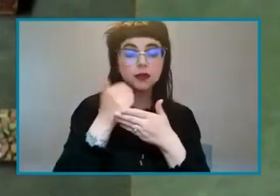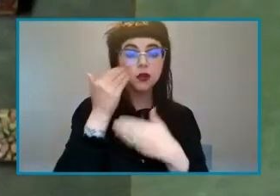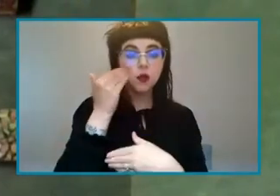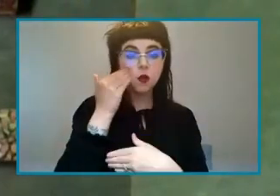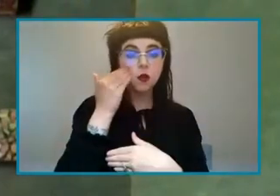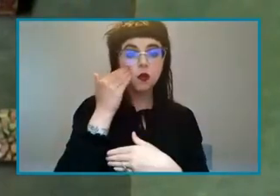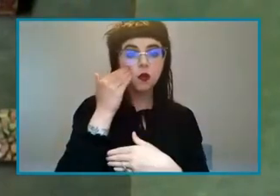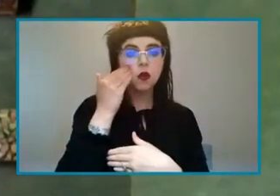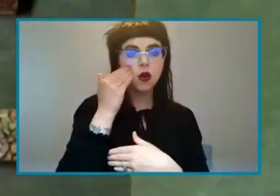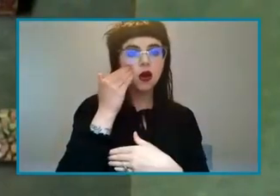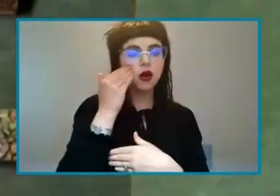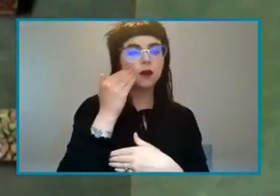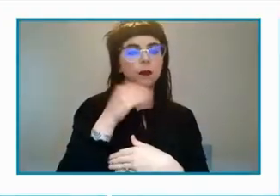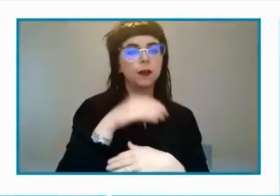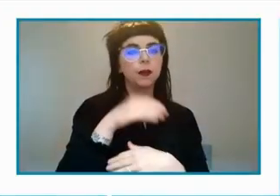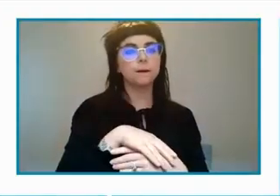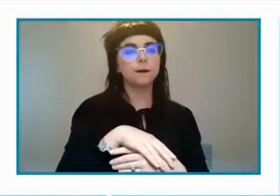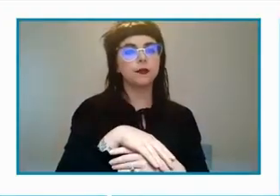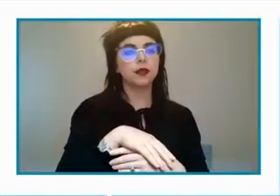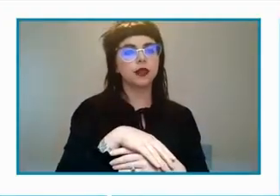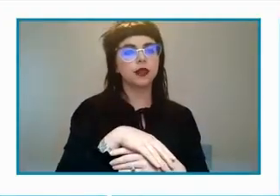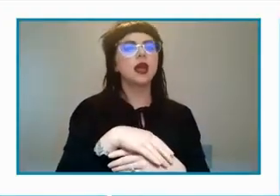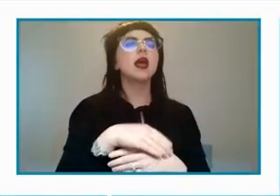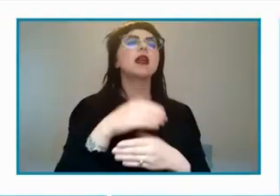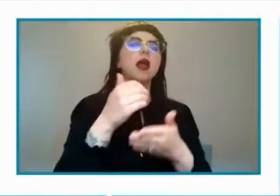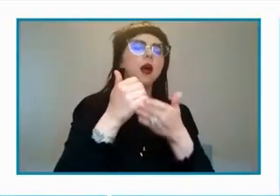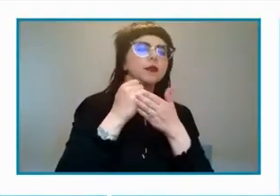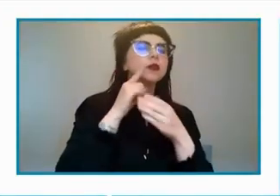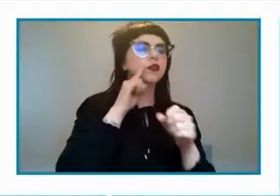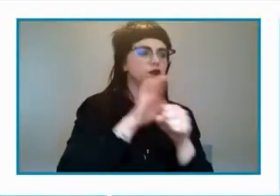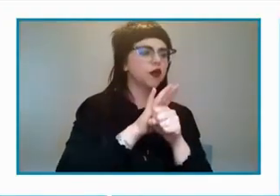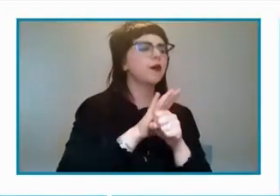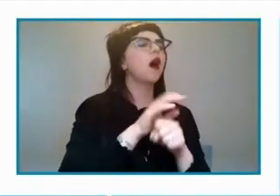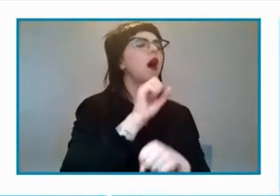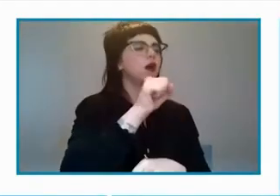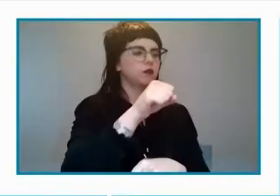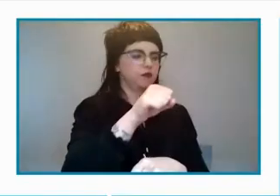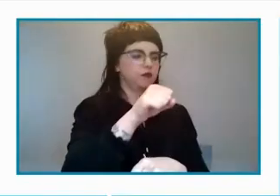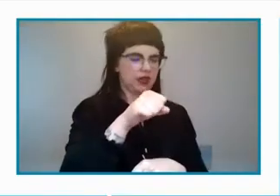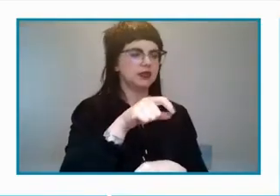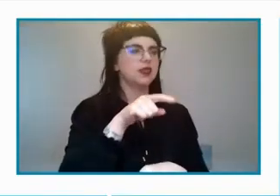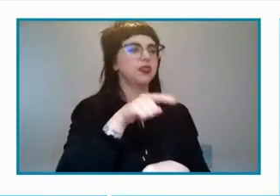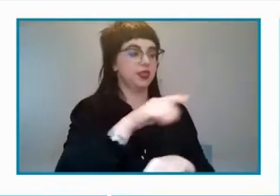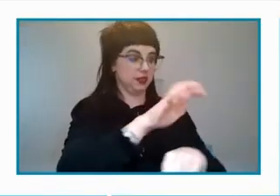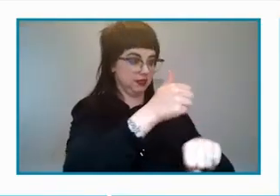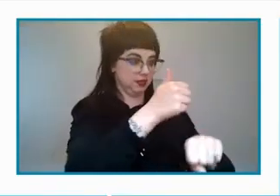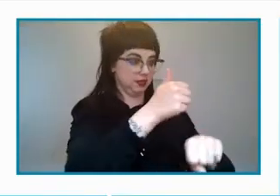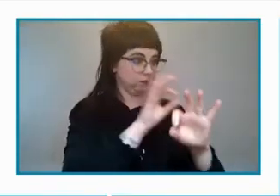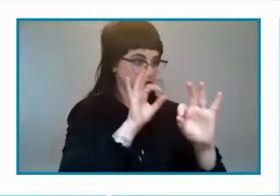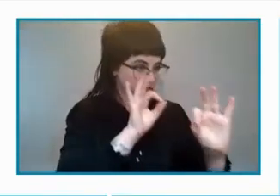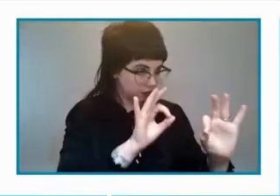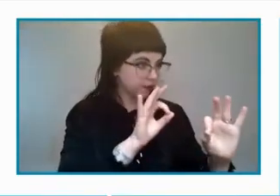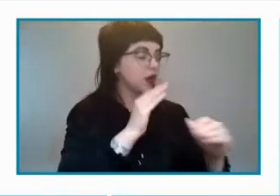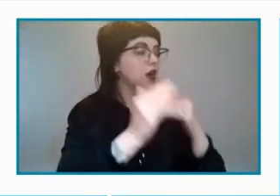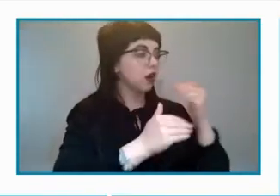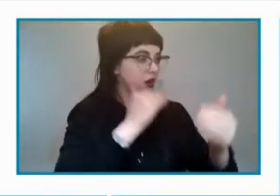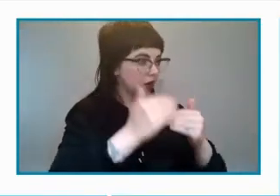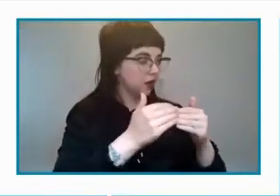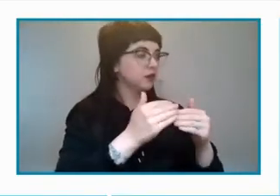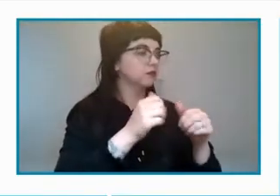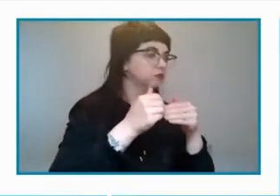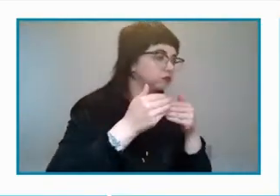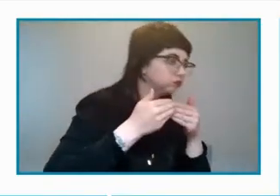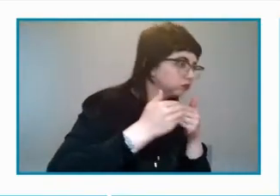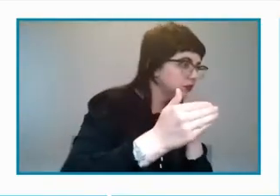were kind of validated by this process, and now we can go on and continue to develop them and look into